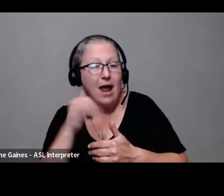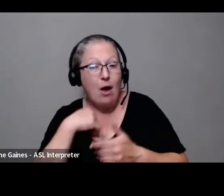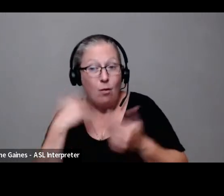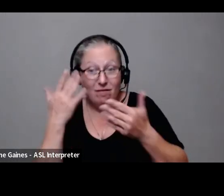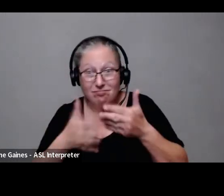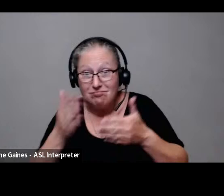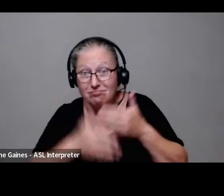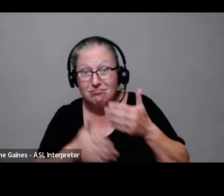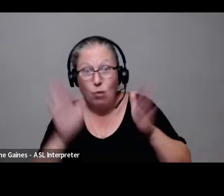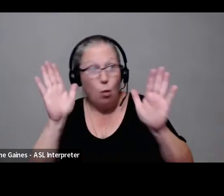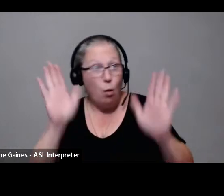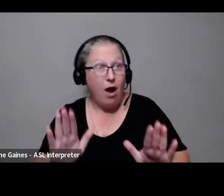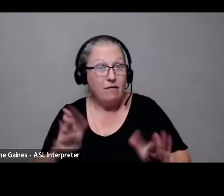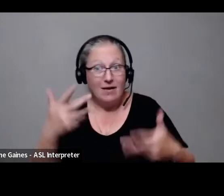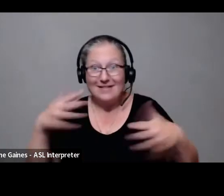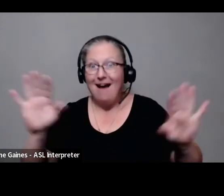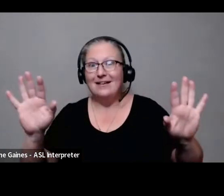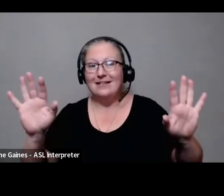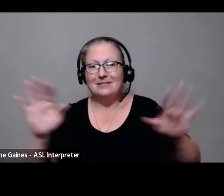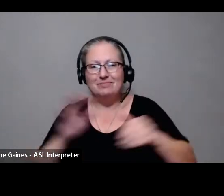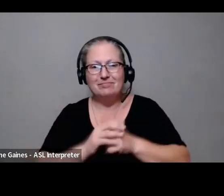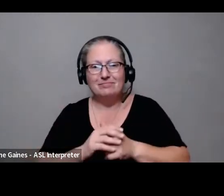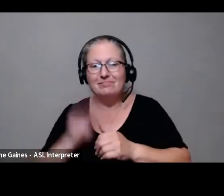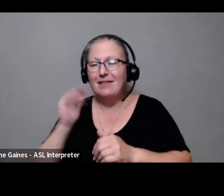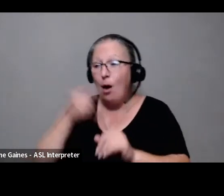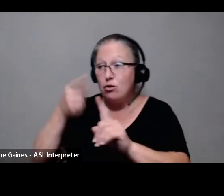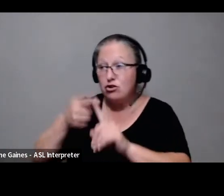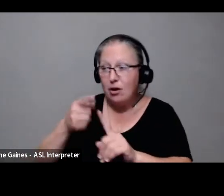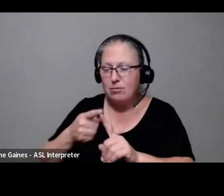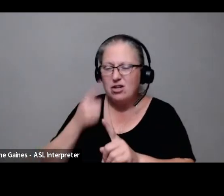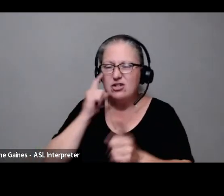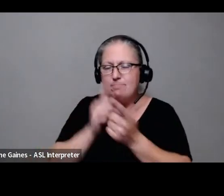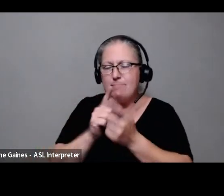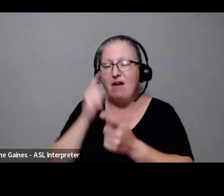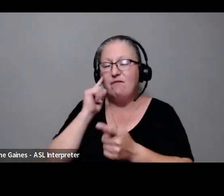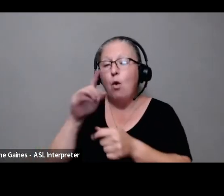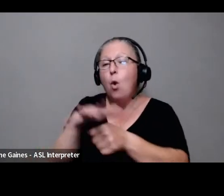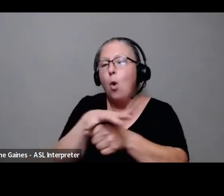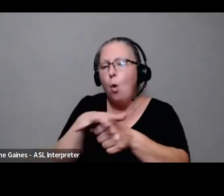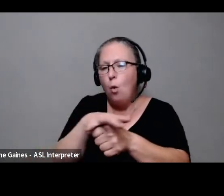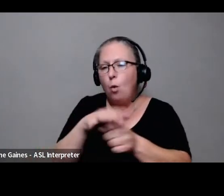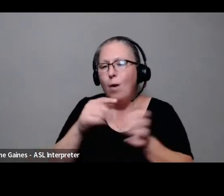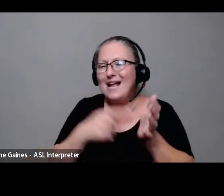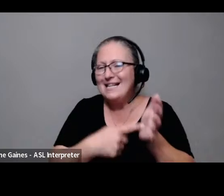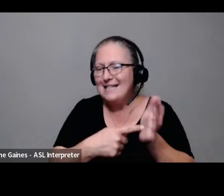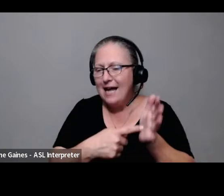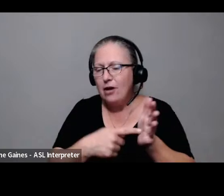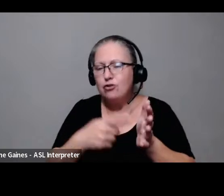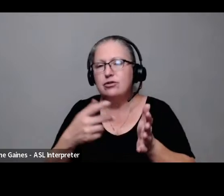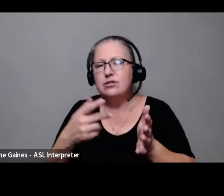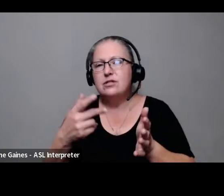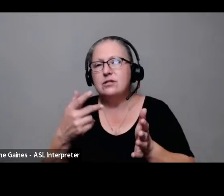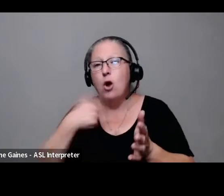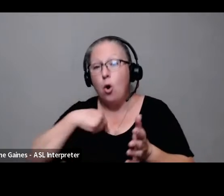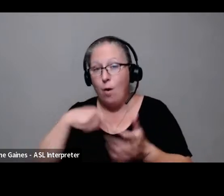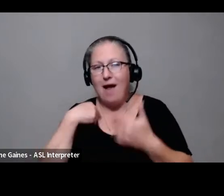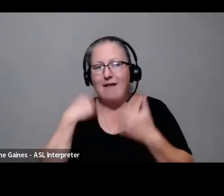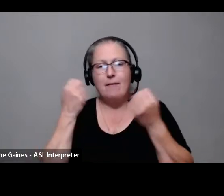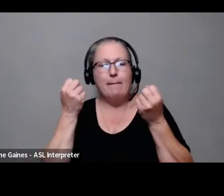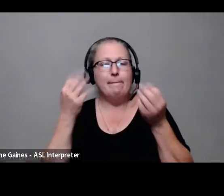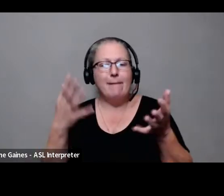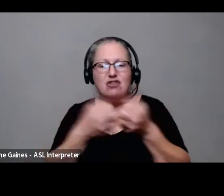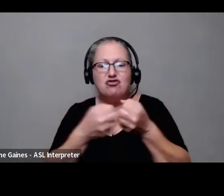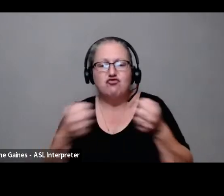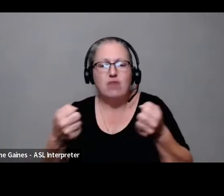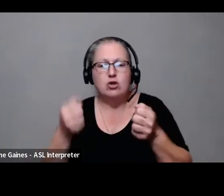everything and we're wonderful, so we're done. So our objectives were met just for the local indicators. So we have many stretch